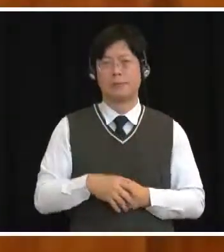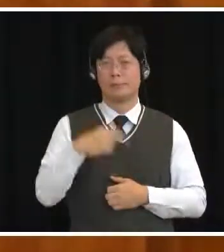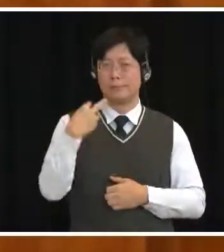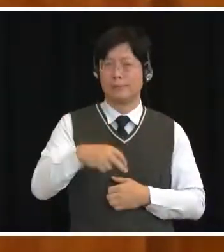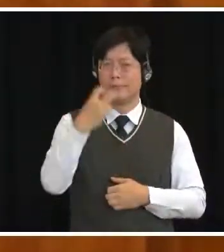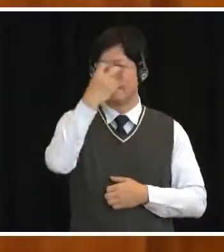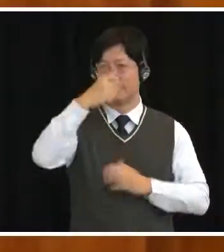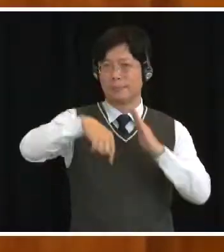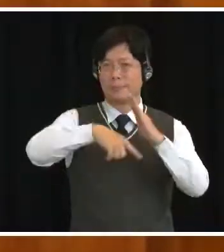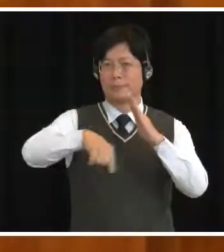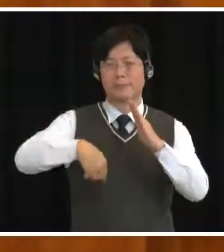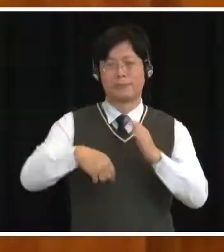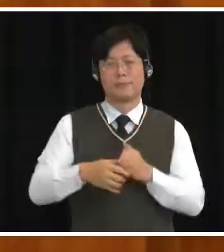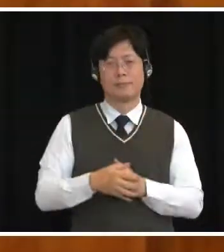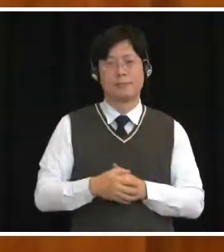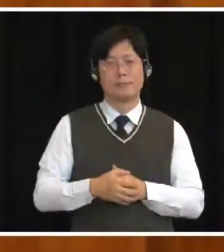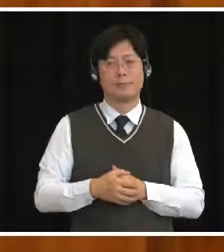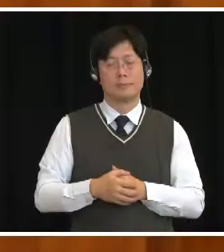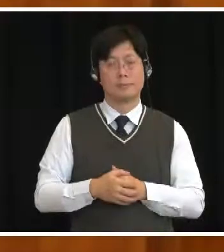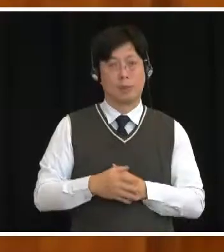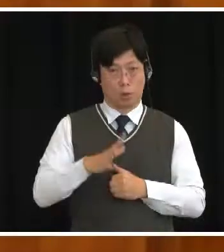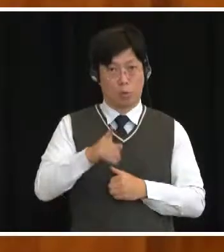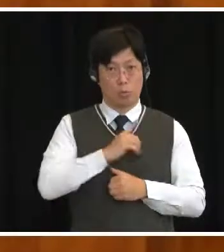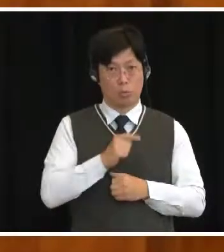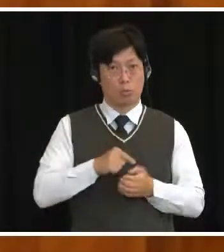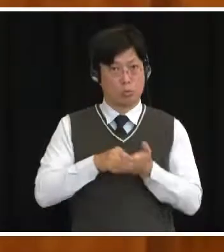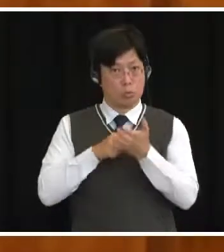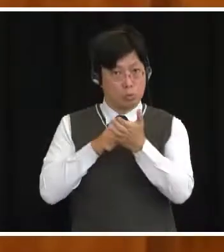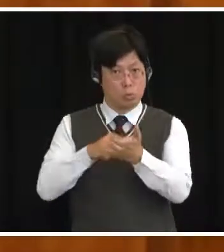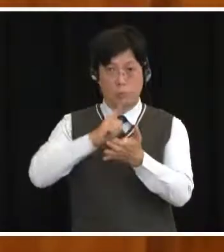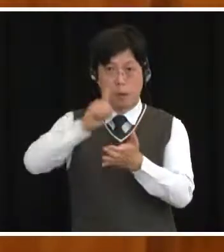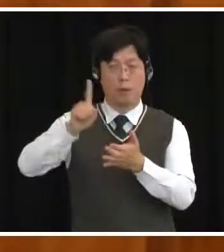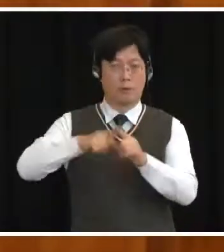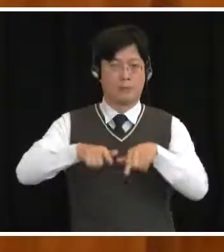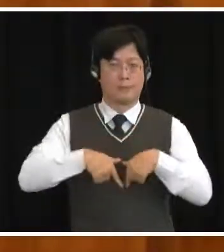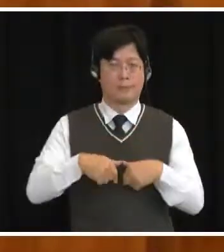to monitor the realization of human rights for children.